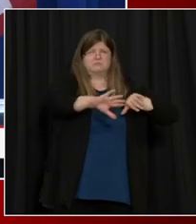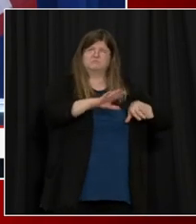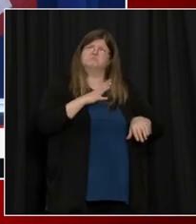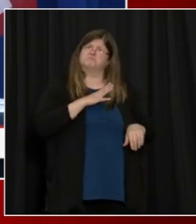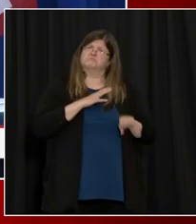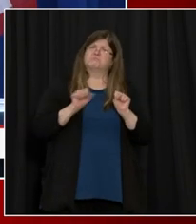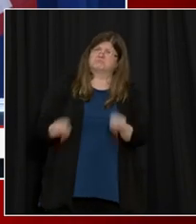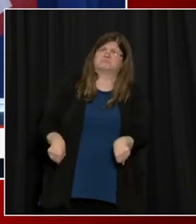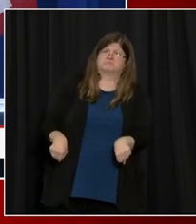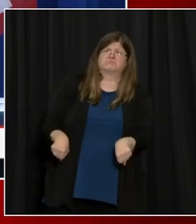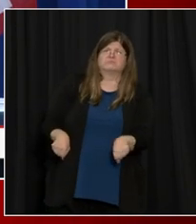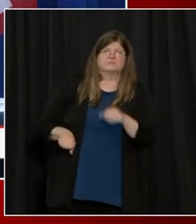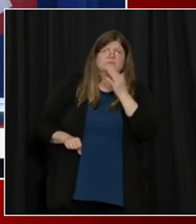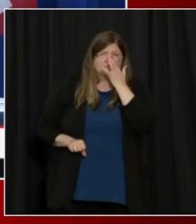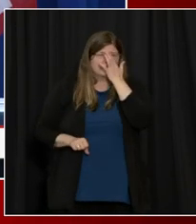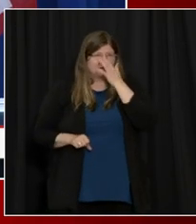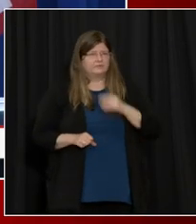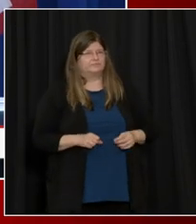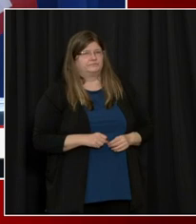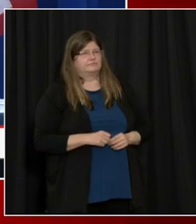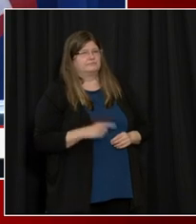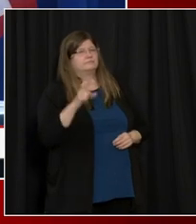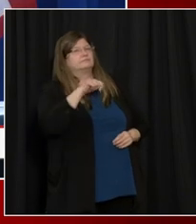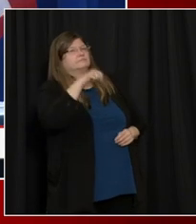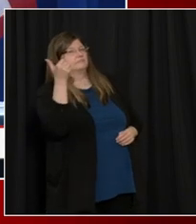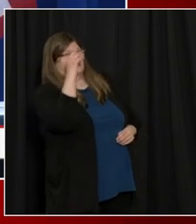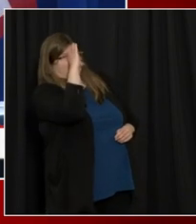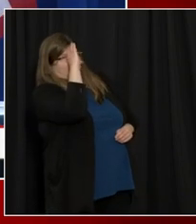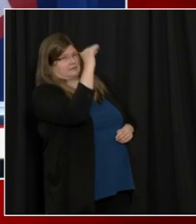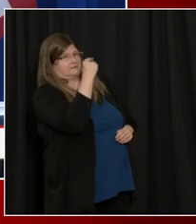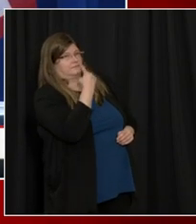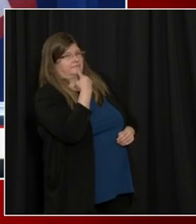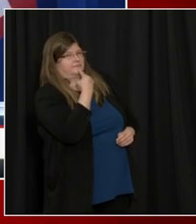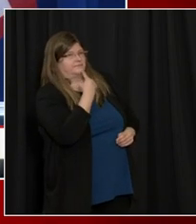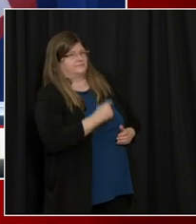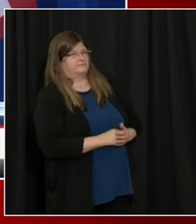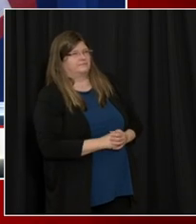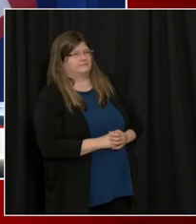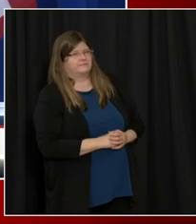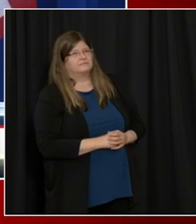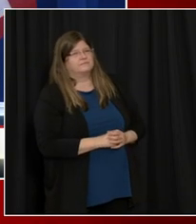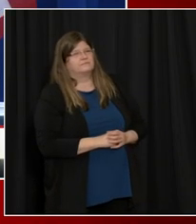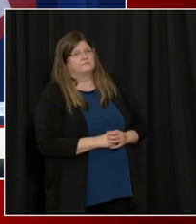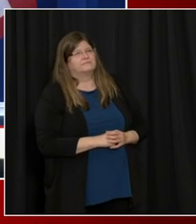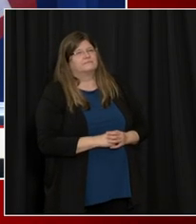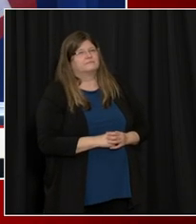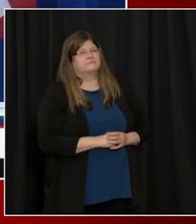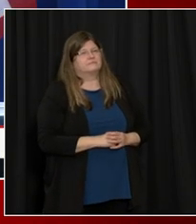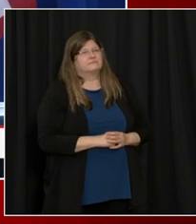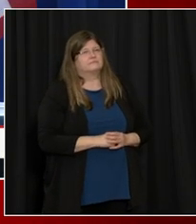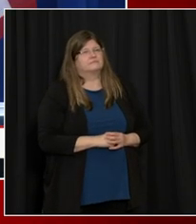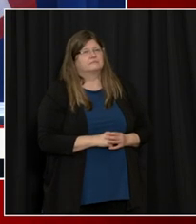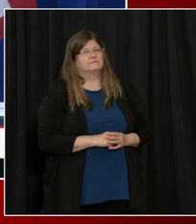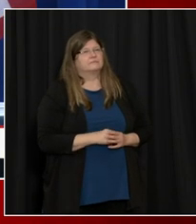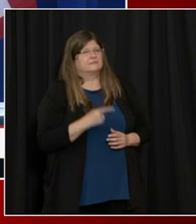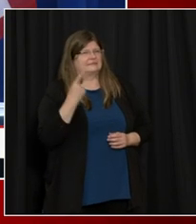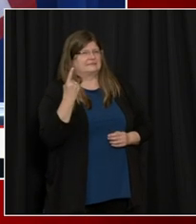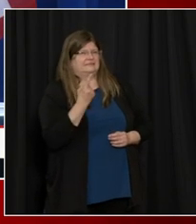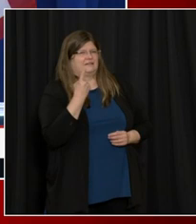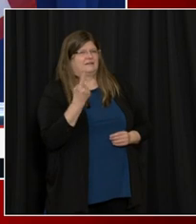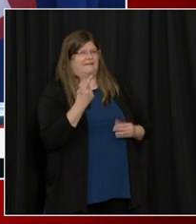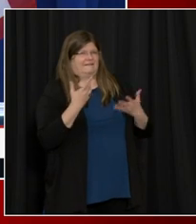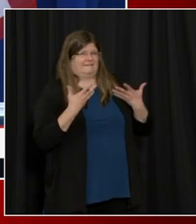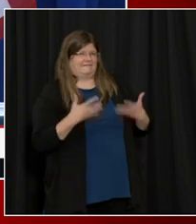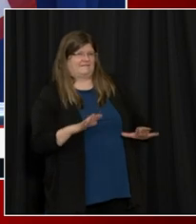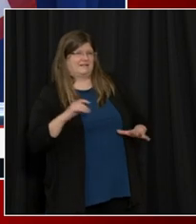Yes. I'm going to preempt this question by saying this has been asked before, and I know you don't like us asking questions that we've asked before, but the public is still